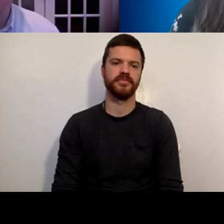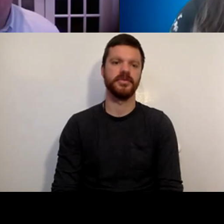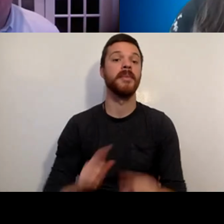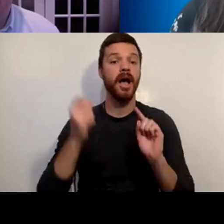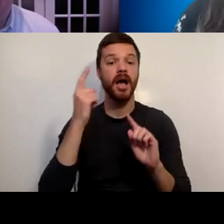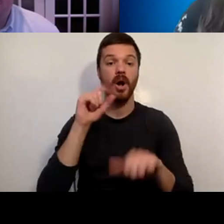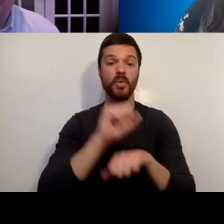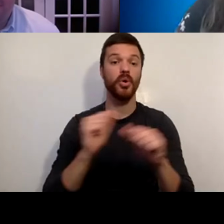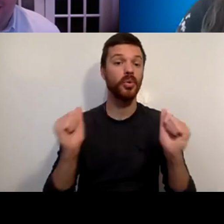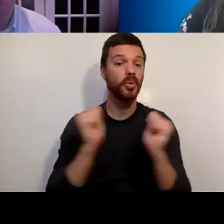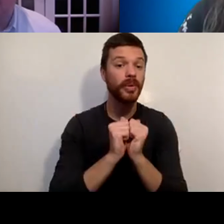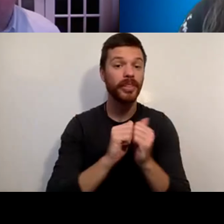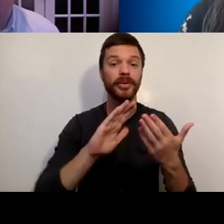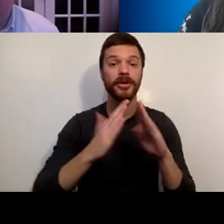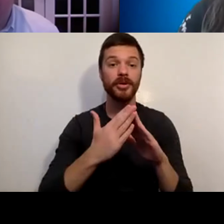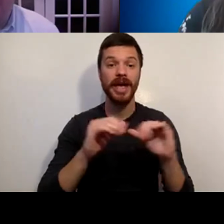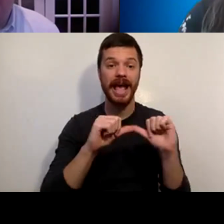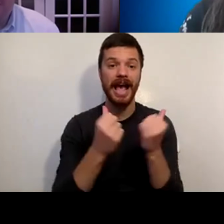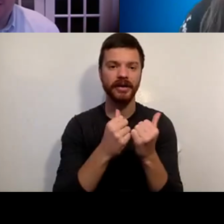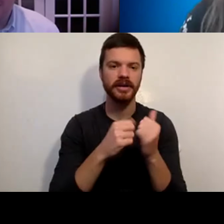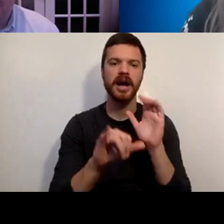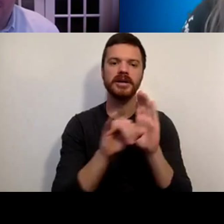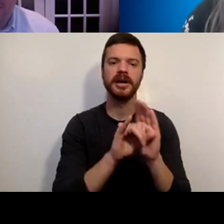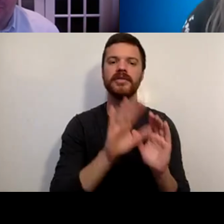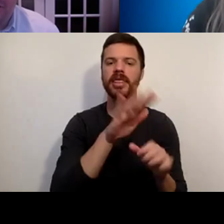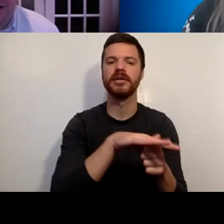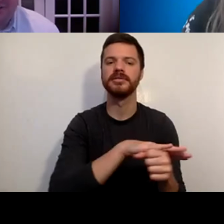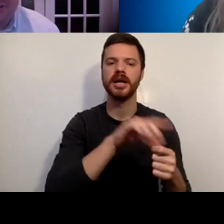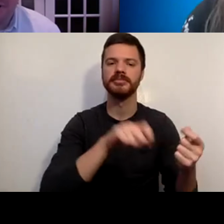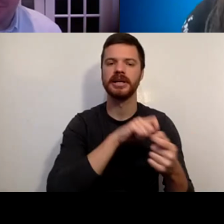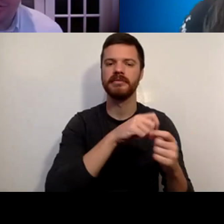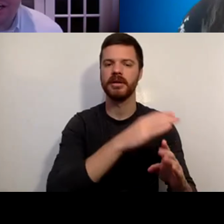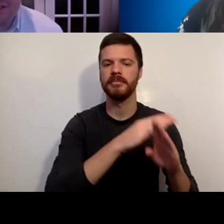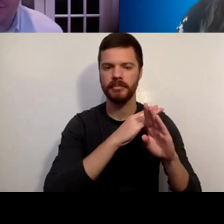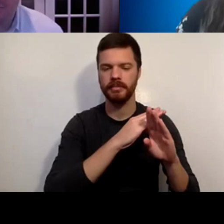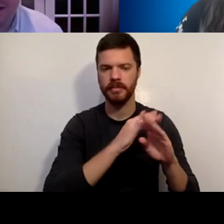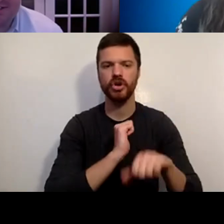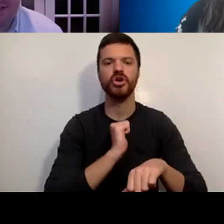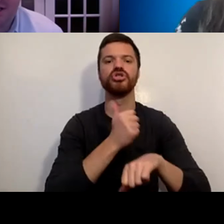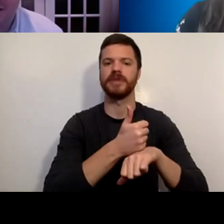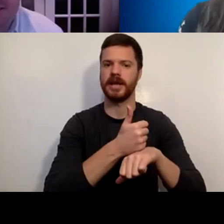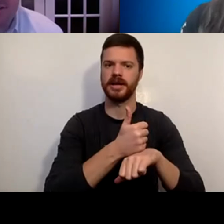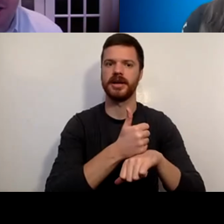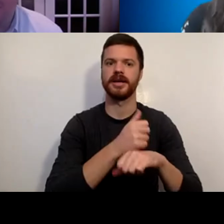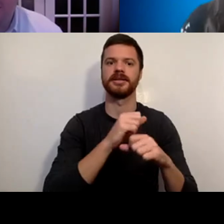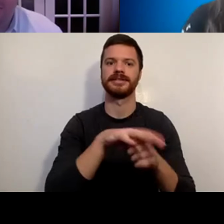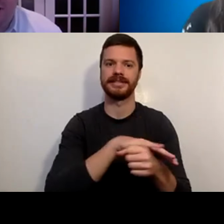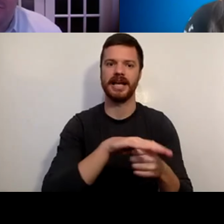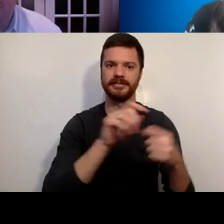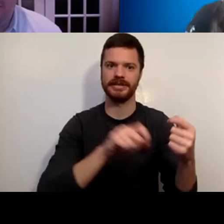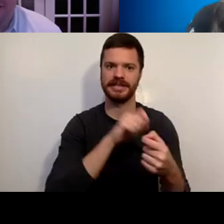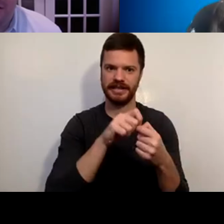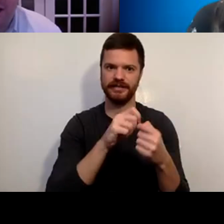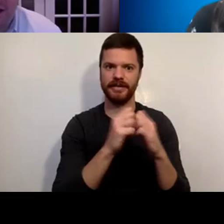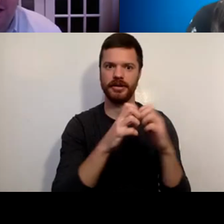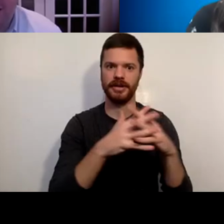community agencies to identify their site-specific barriers and come up with site-specific implementation plans is actually quite